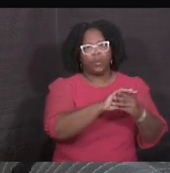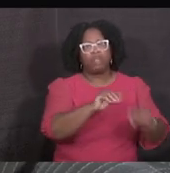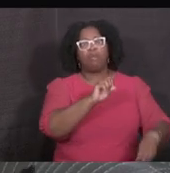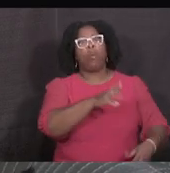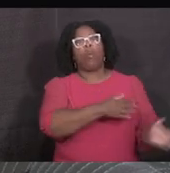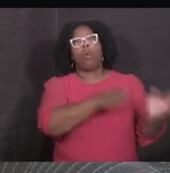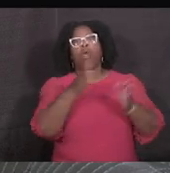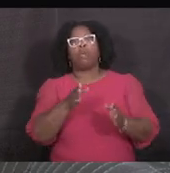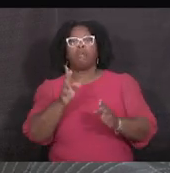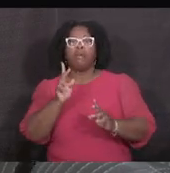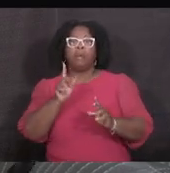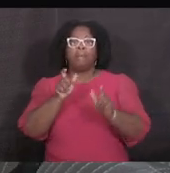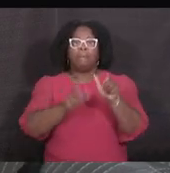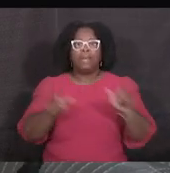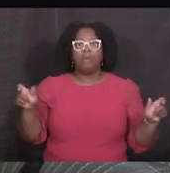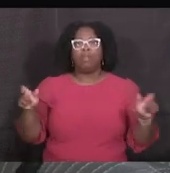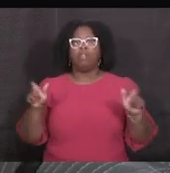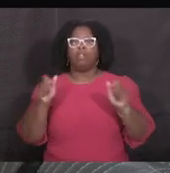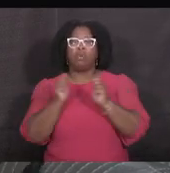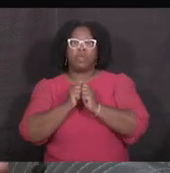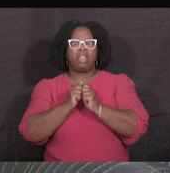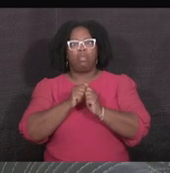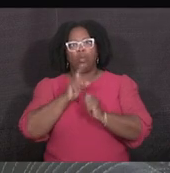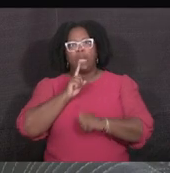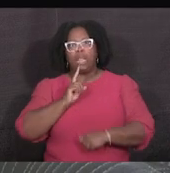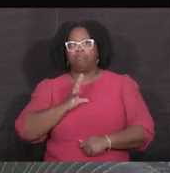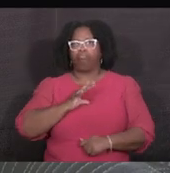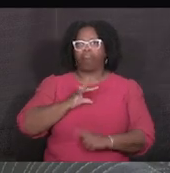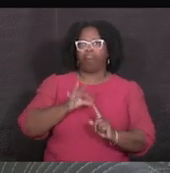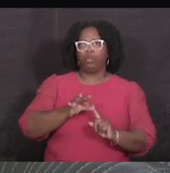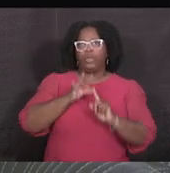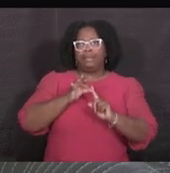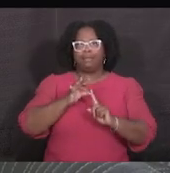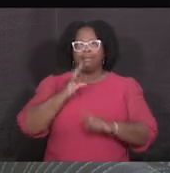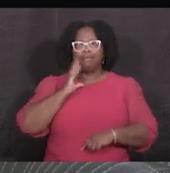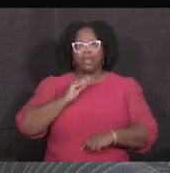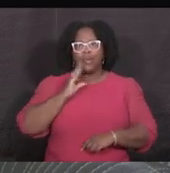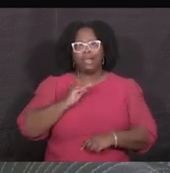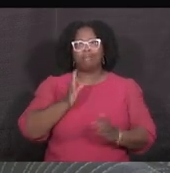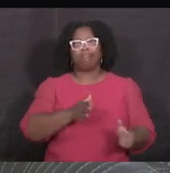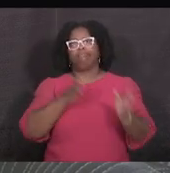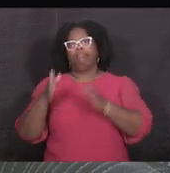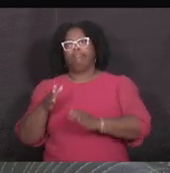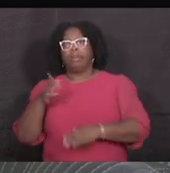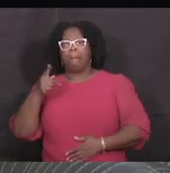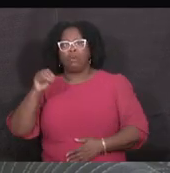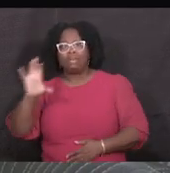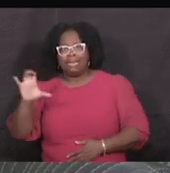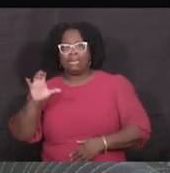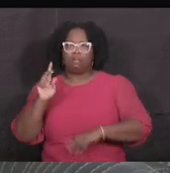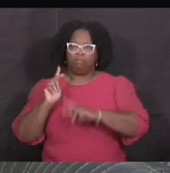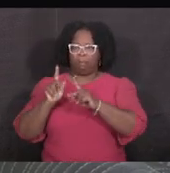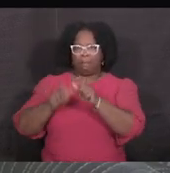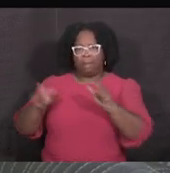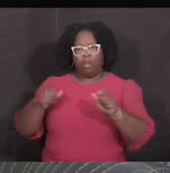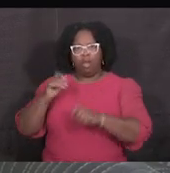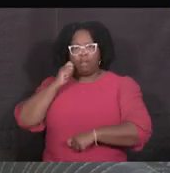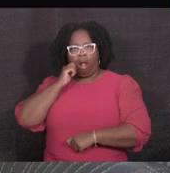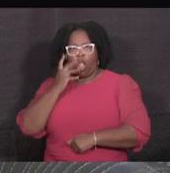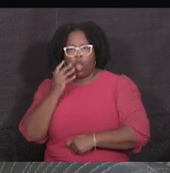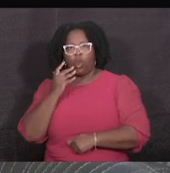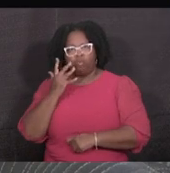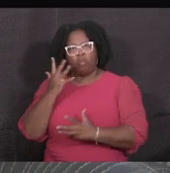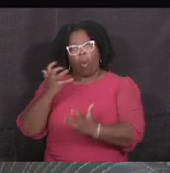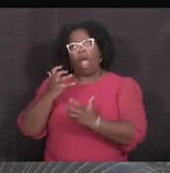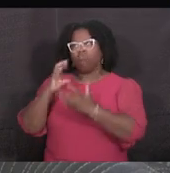who had unique experiences, were people of color who wanted to tell their stories and wanted them heard.